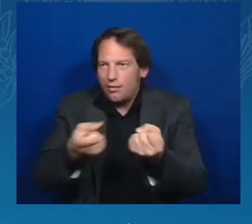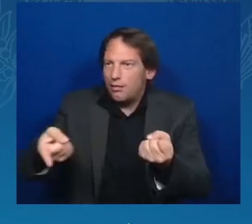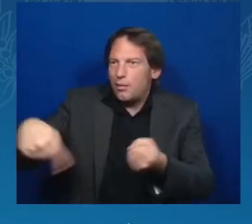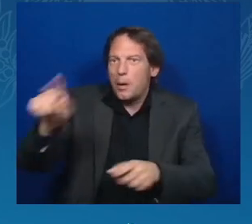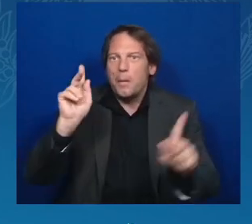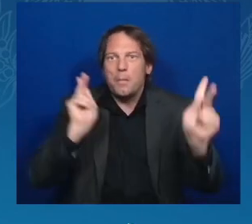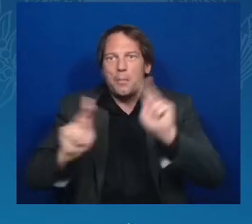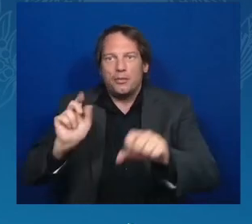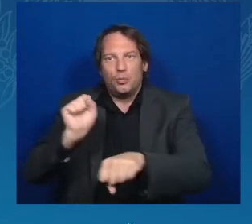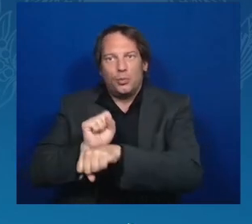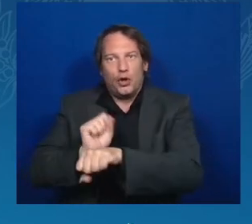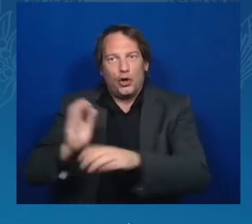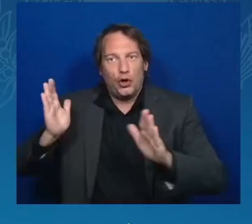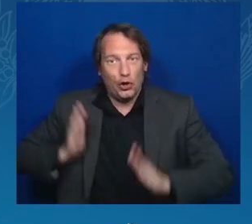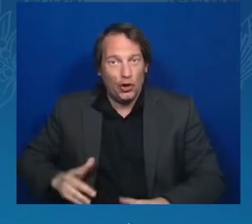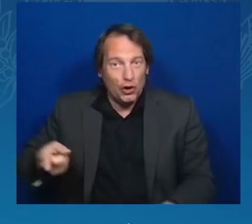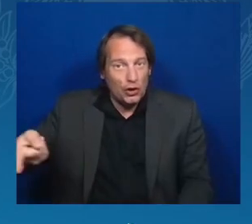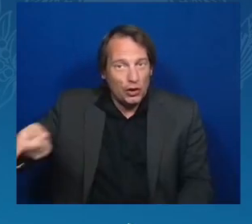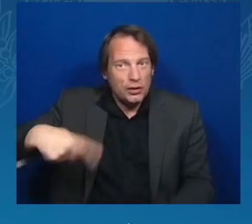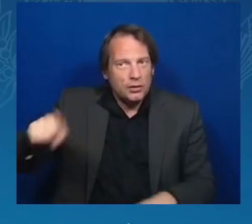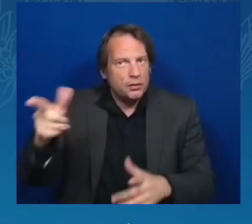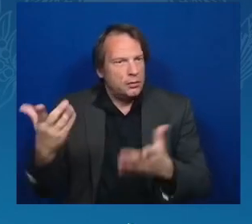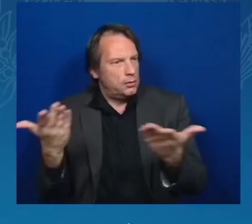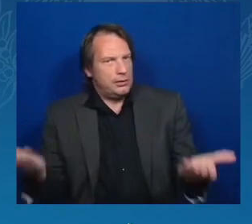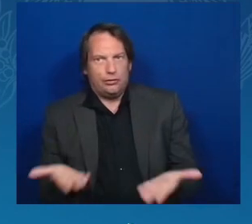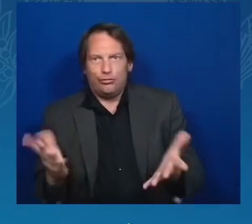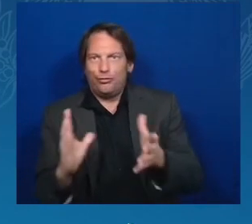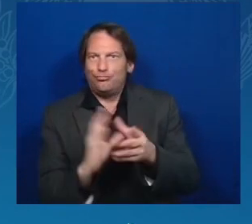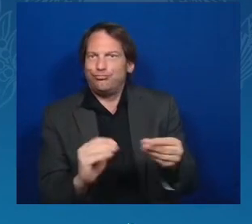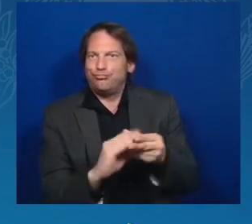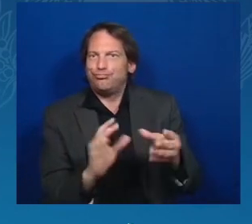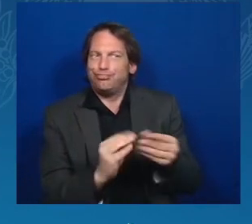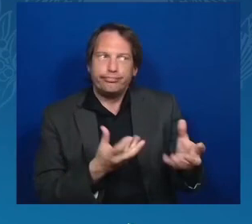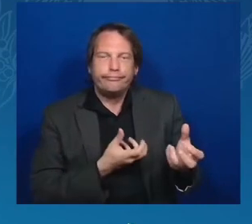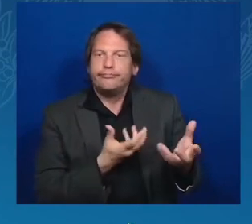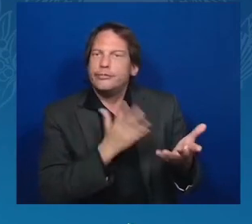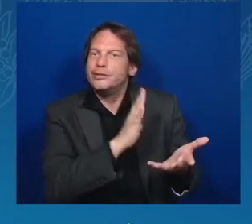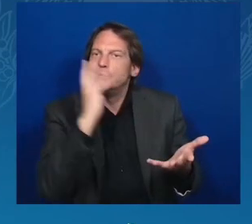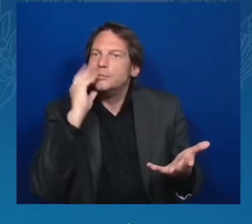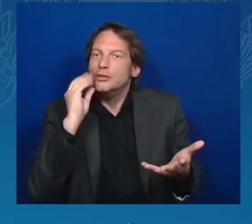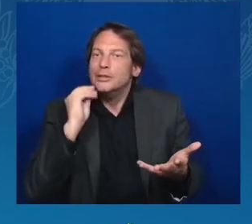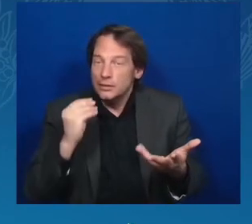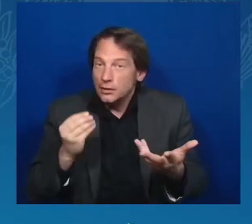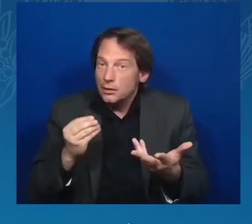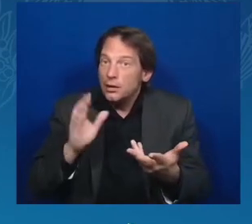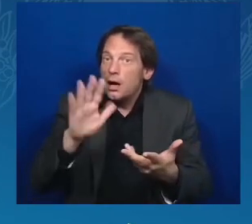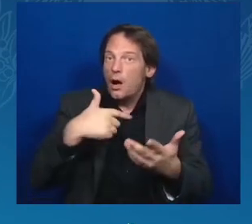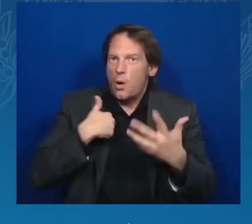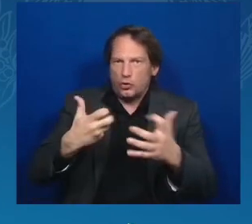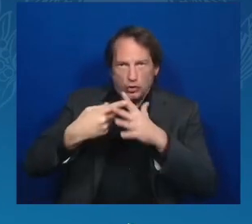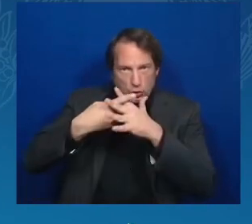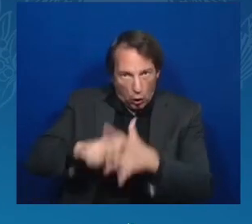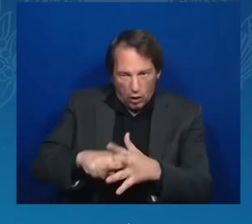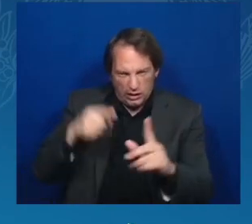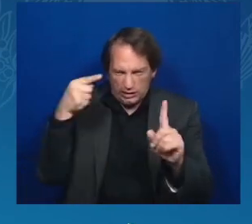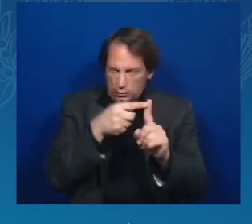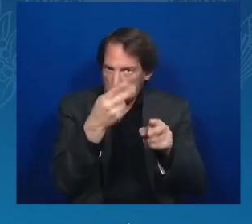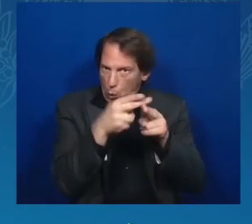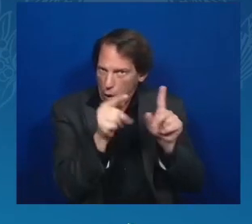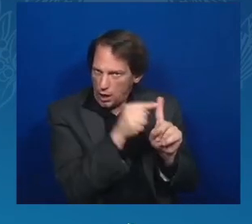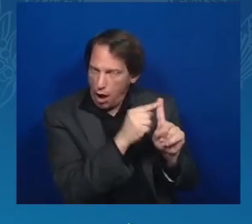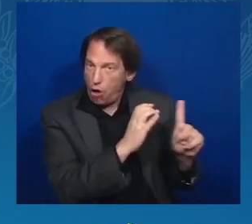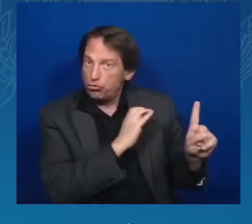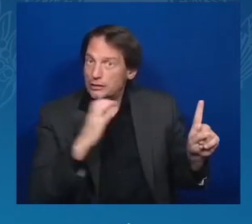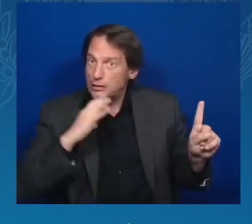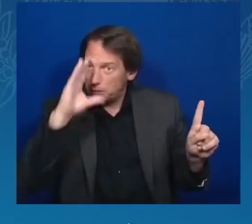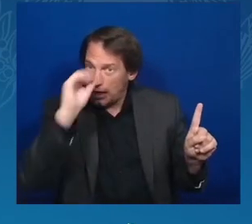Congressman Evans, because I know that your district cuts a wide swath across Center City and West Philadelphia and the Northwest, to talk a little